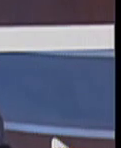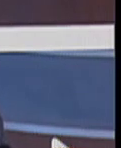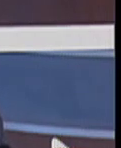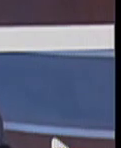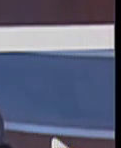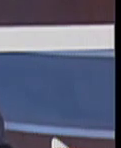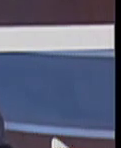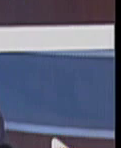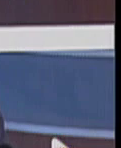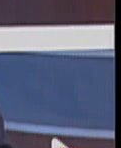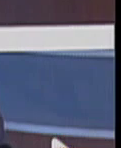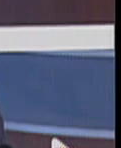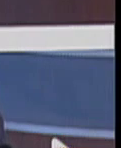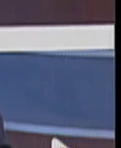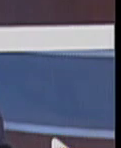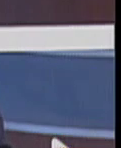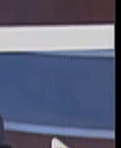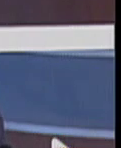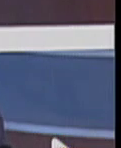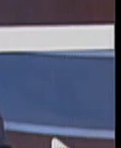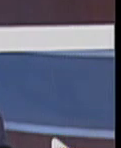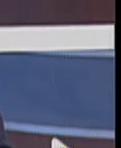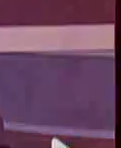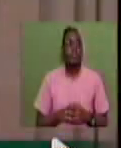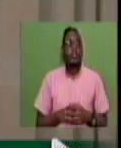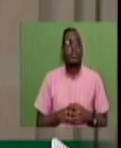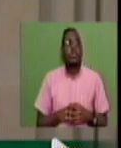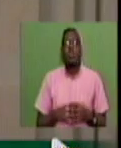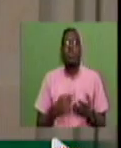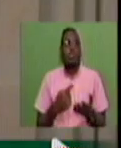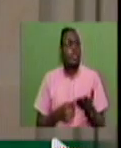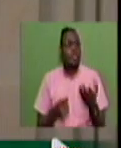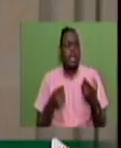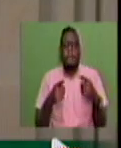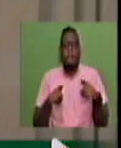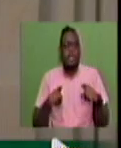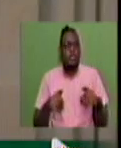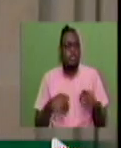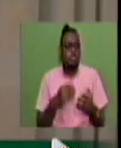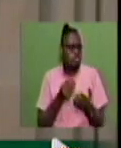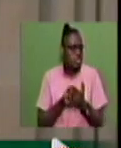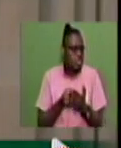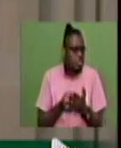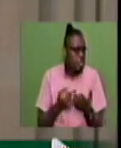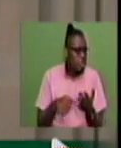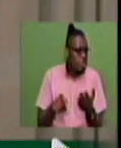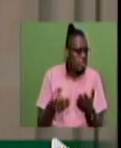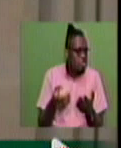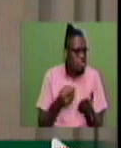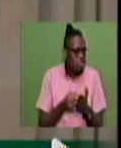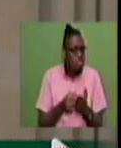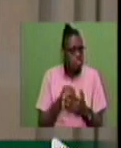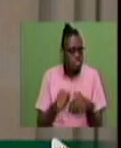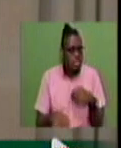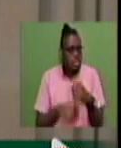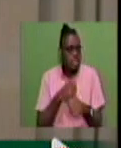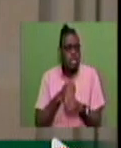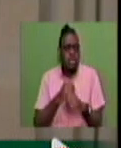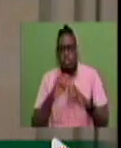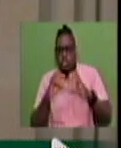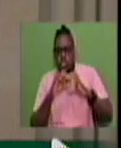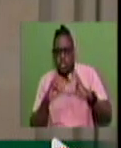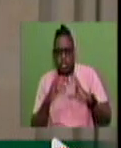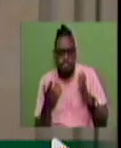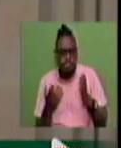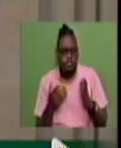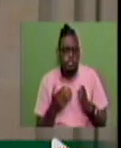Communication Division for the next fiscal year. For the ensuing year, a budget of $3 million has been allocated to the continued